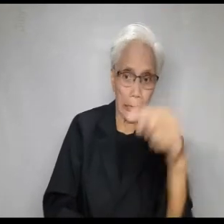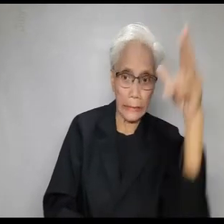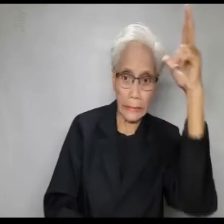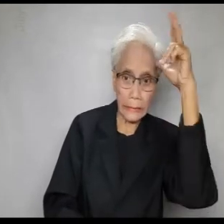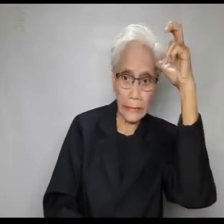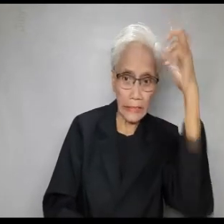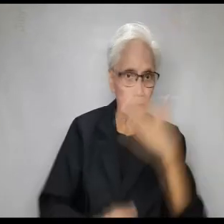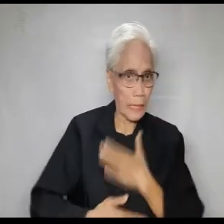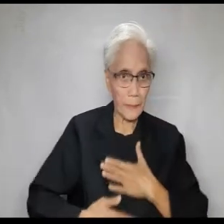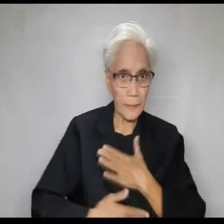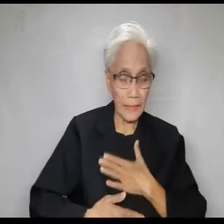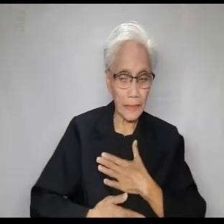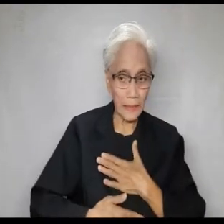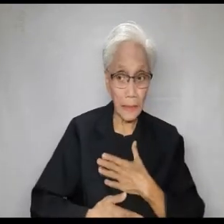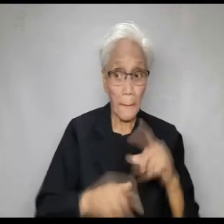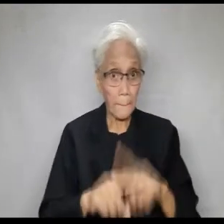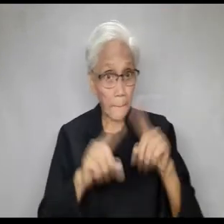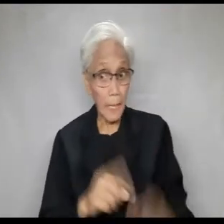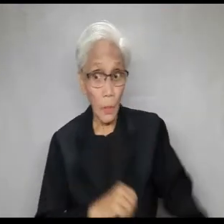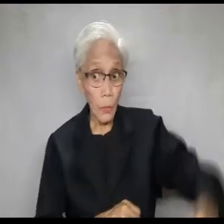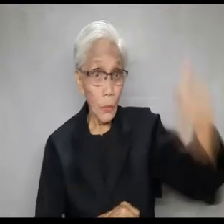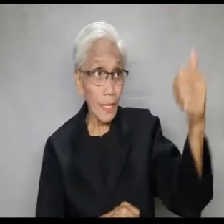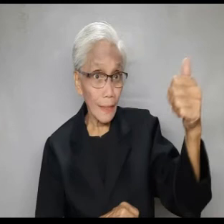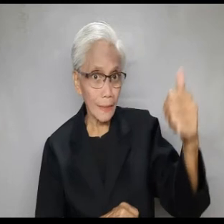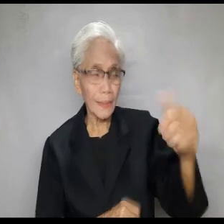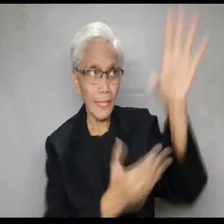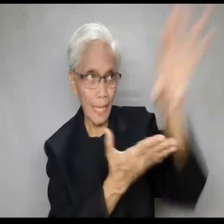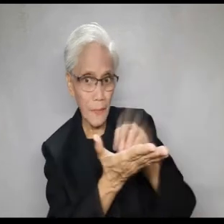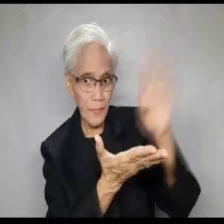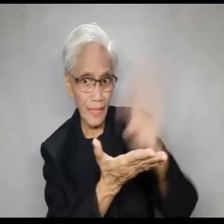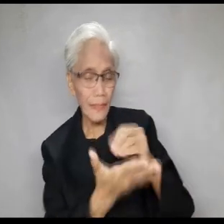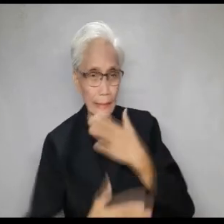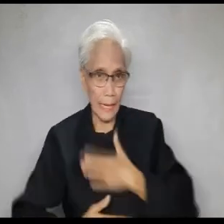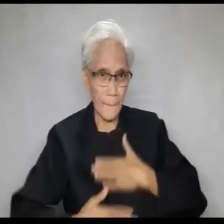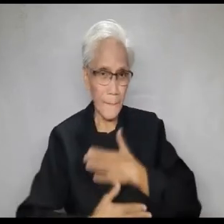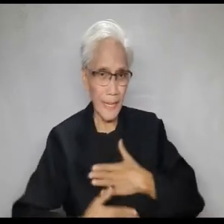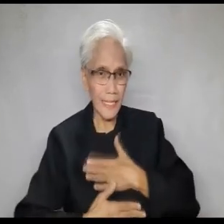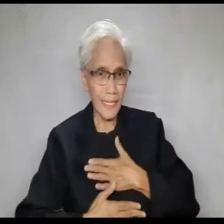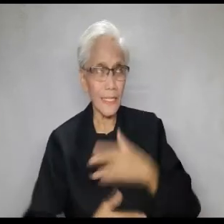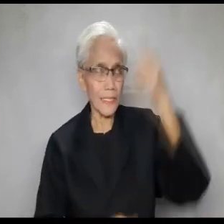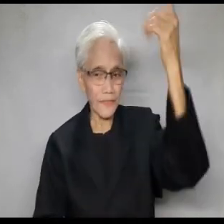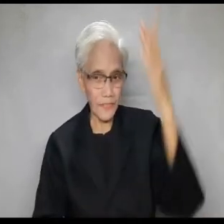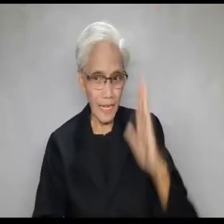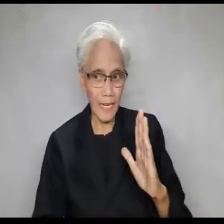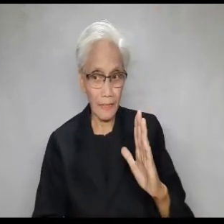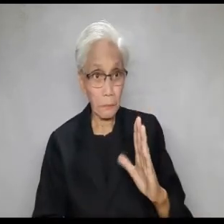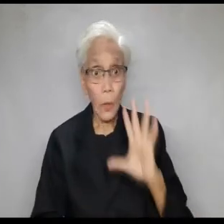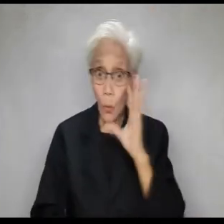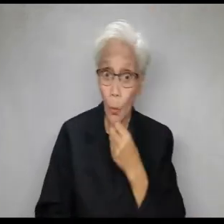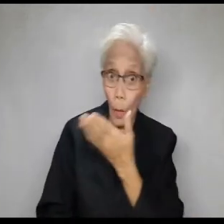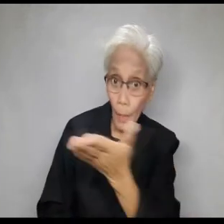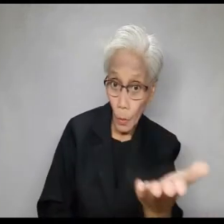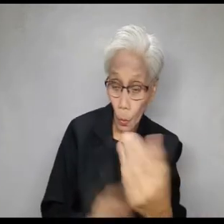Losers are Satan pleasers. Winners, on the other hand, are imitators and pleasers of